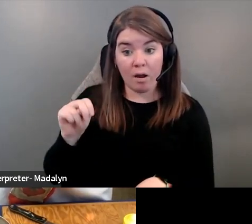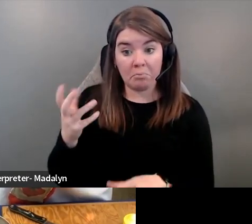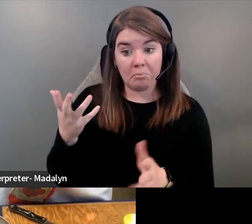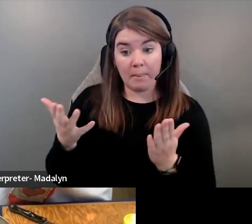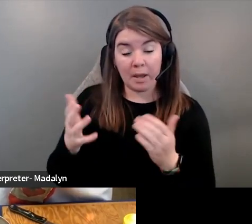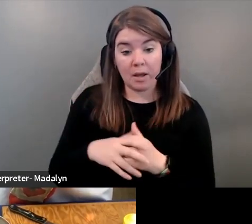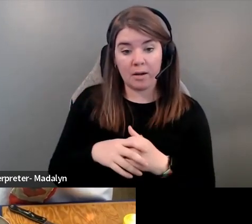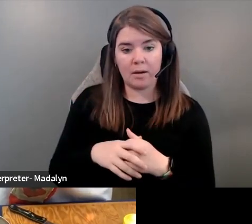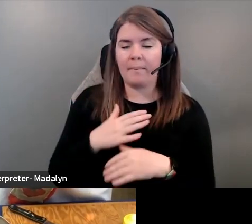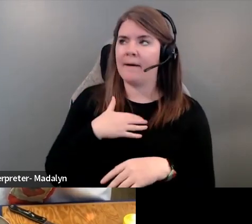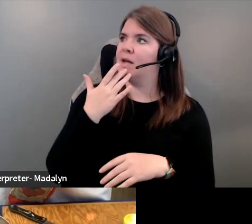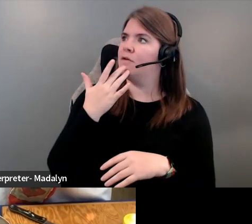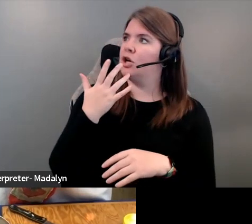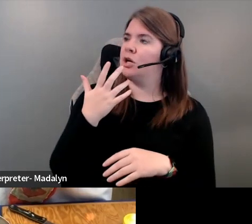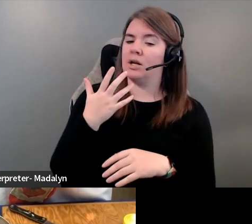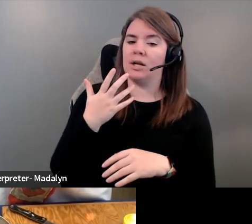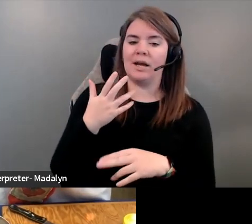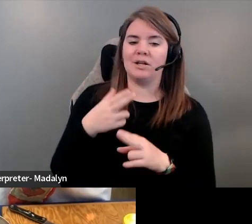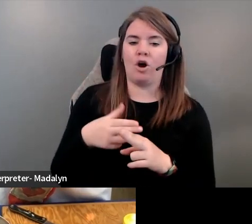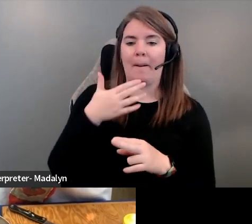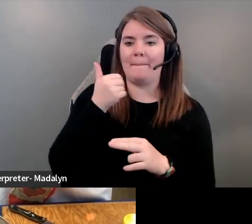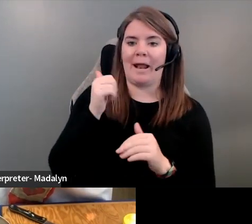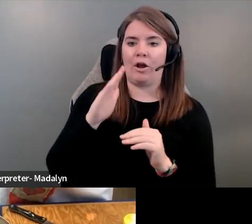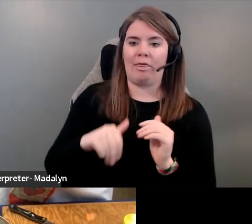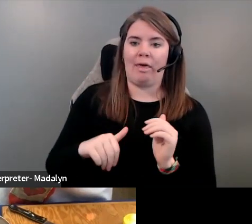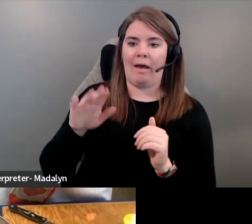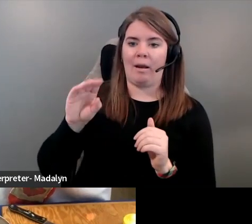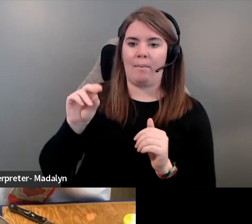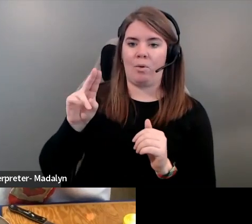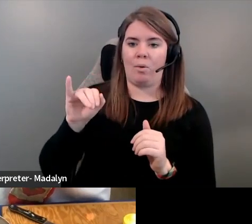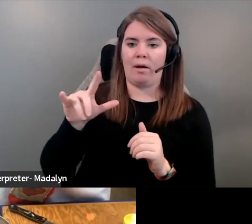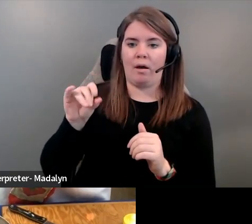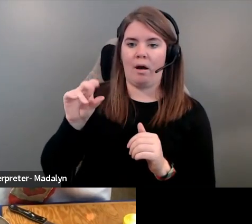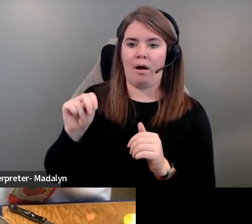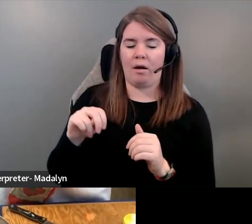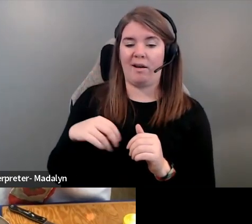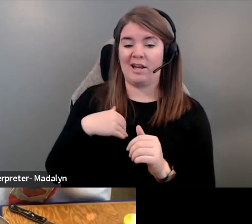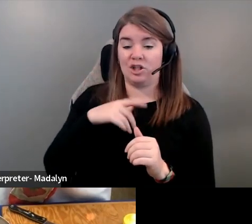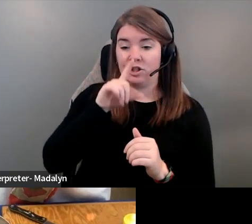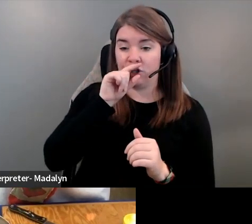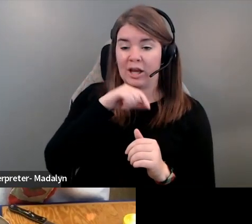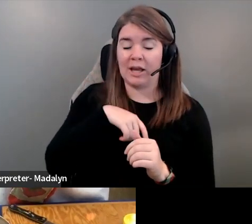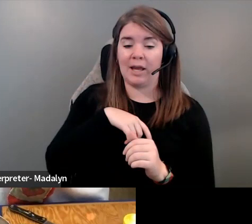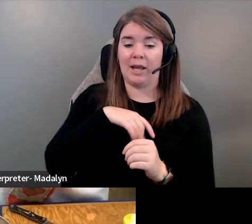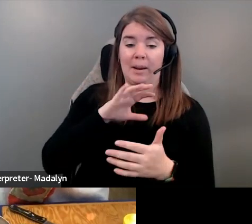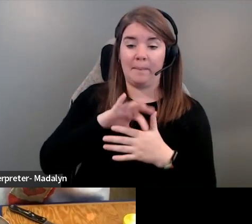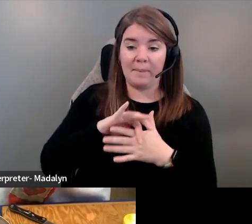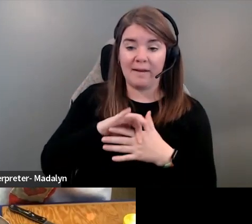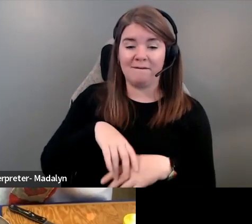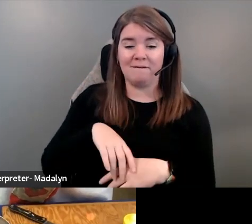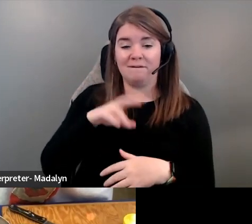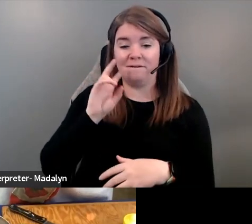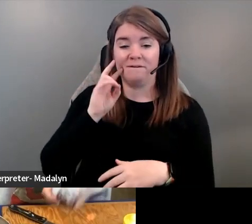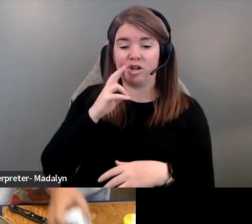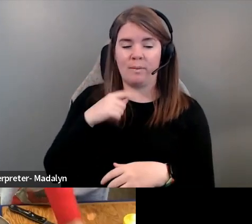is Better Than Bouillon, I think is its brand name. Comes in chicken, beef, and vegetable. And I use it for